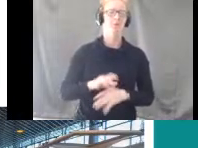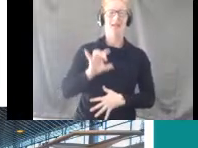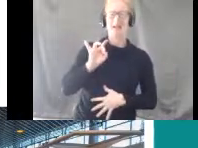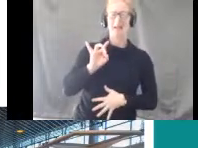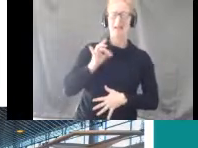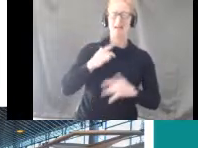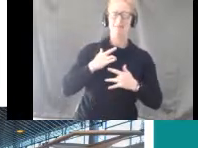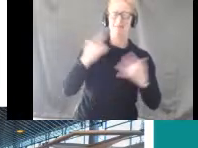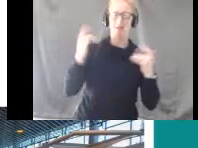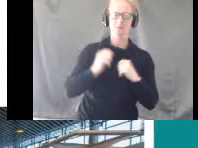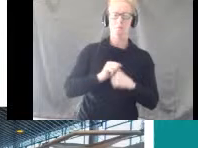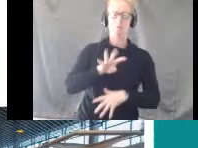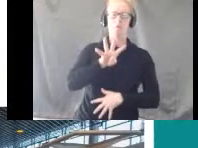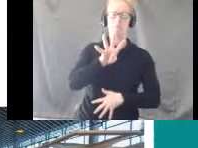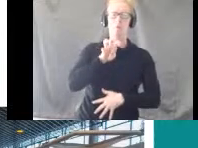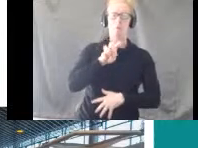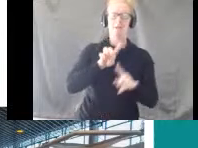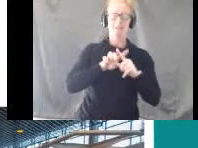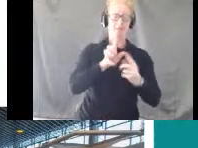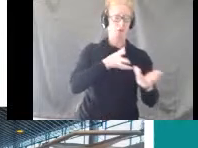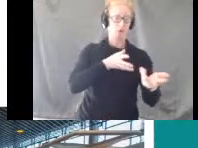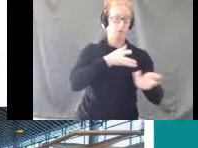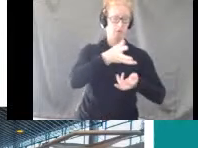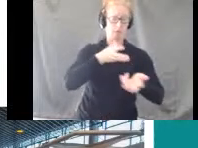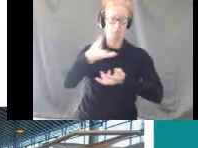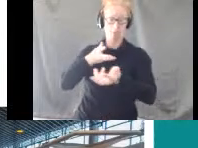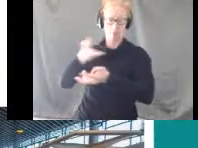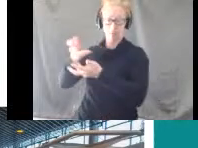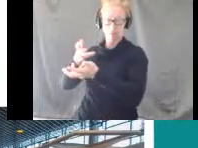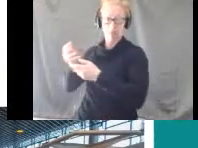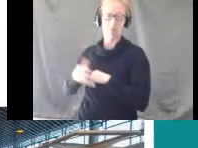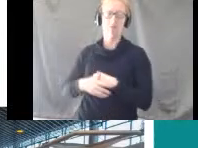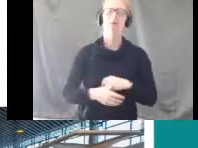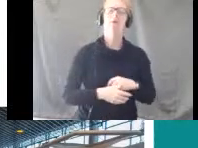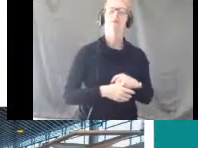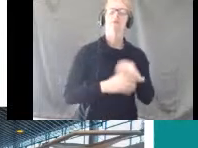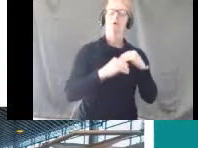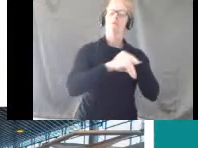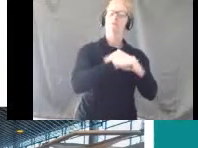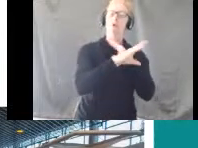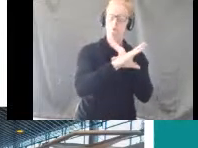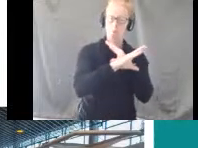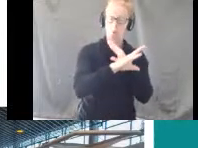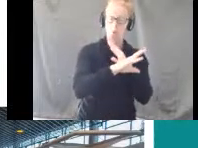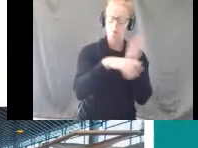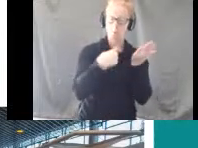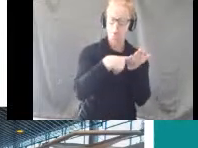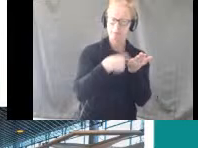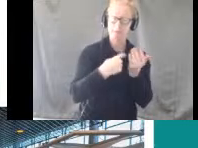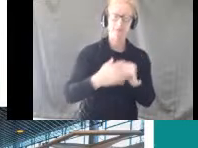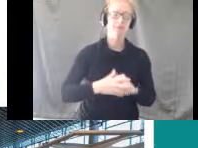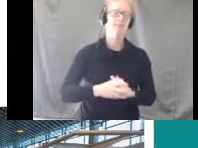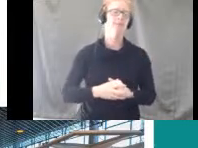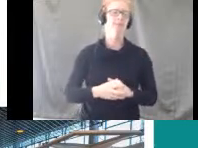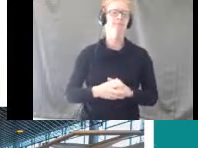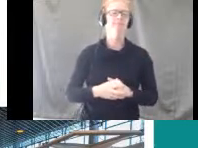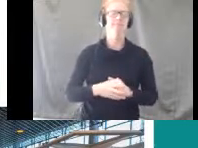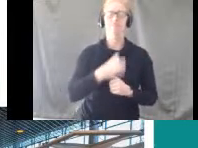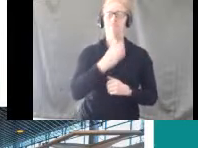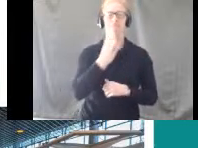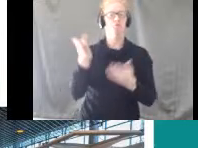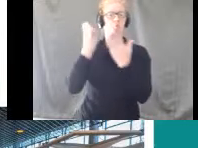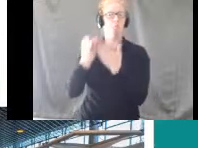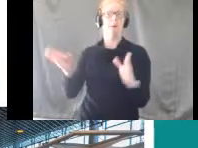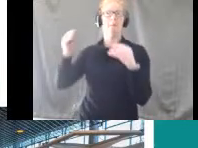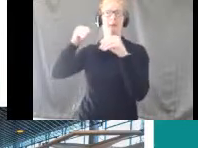400 interactions, as we discussed, the draft virtual community briefings, 2 public briefings